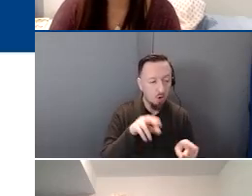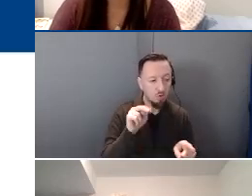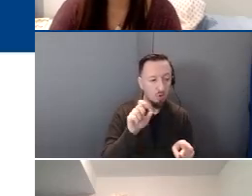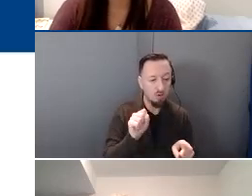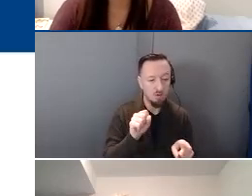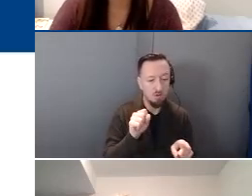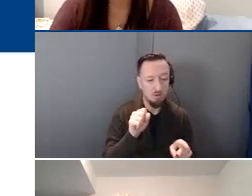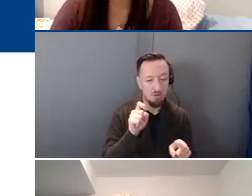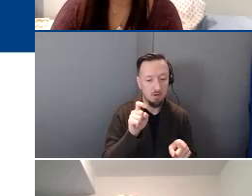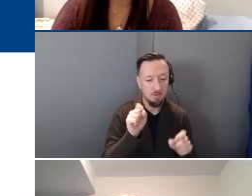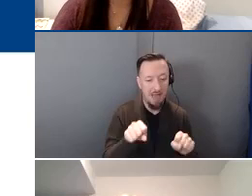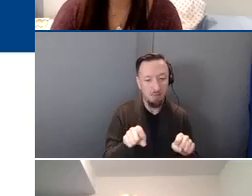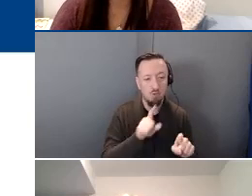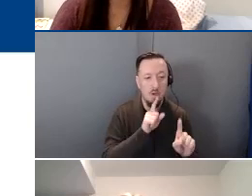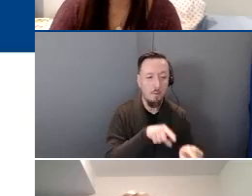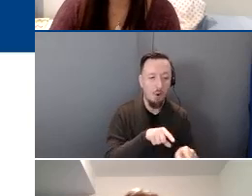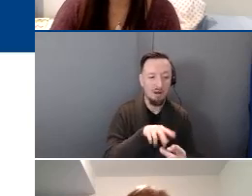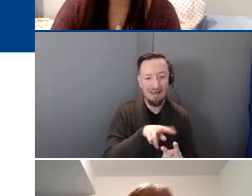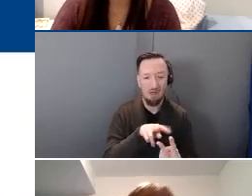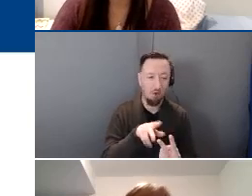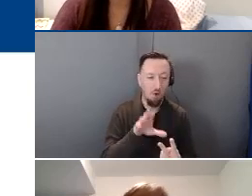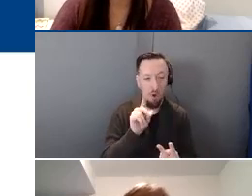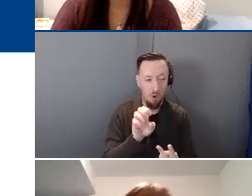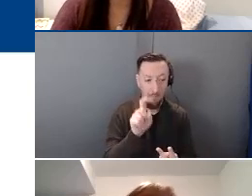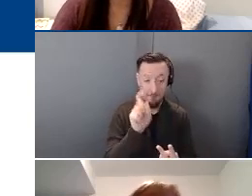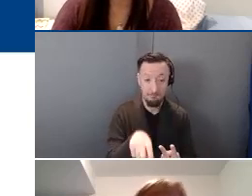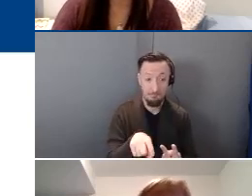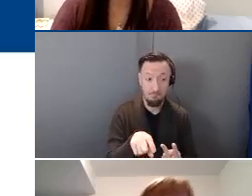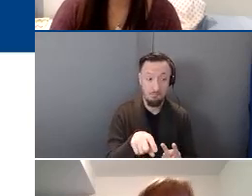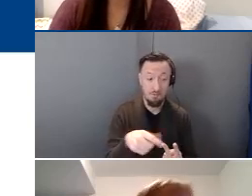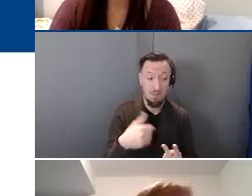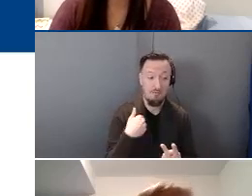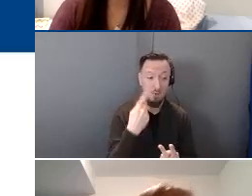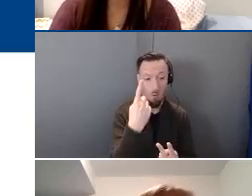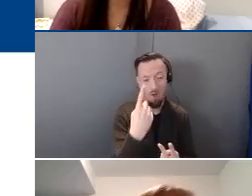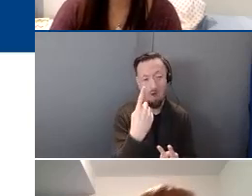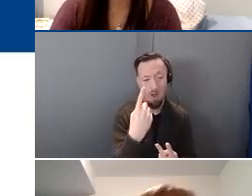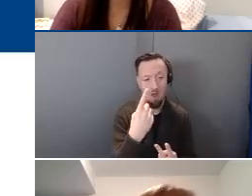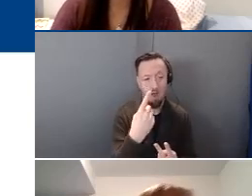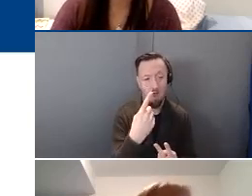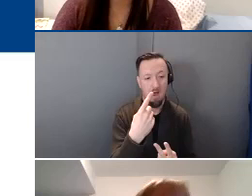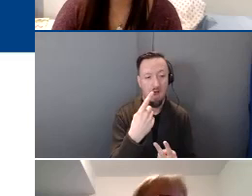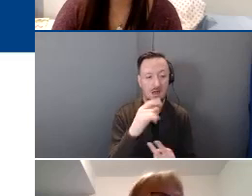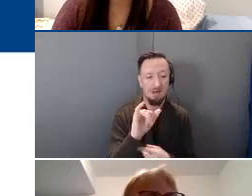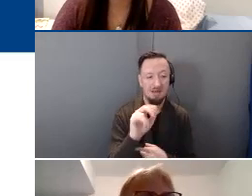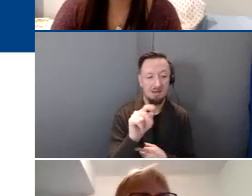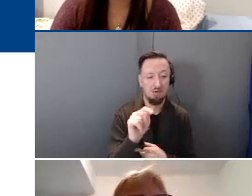able to report either code, there does have to be at least one interaction between the patient and the caregiver.